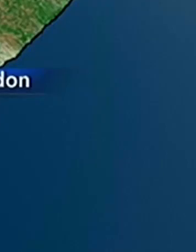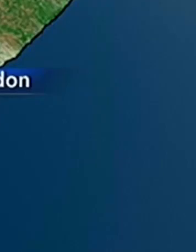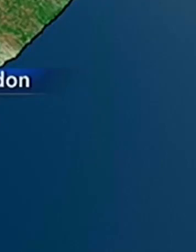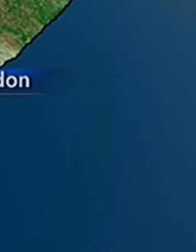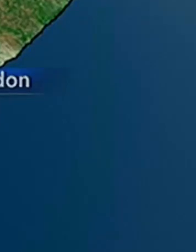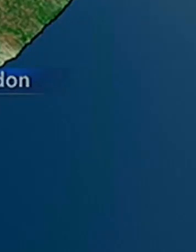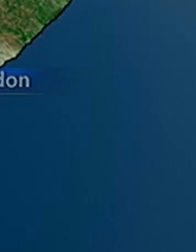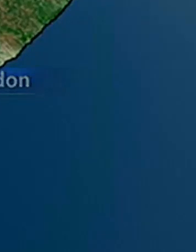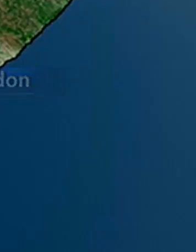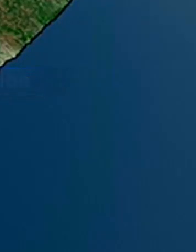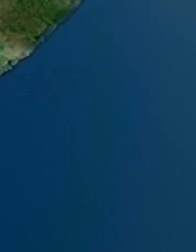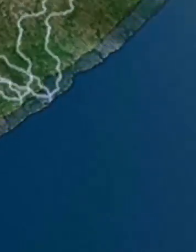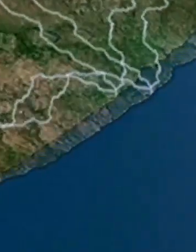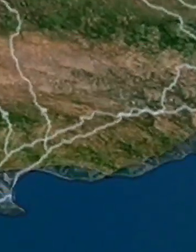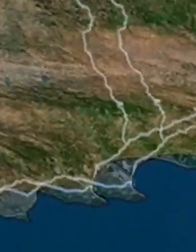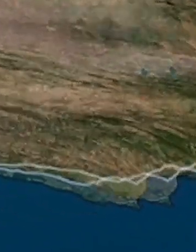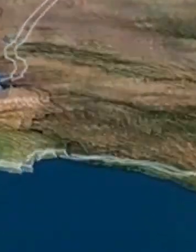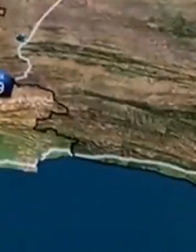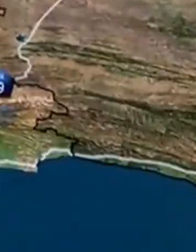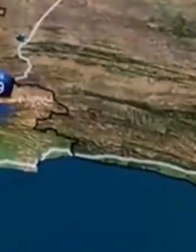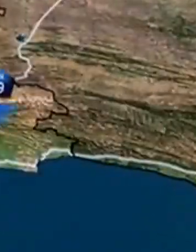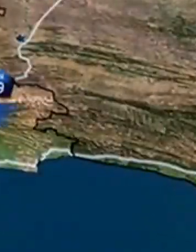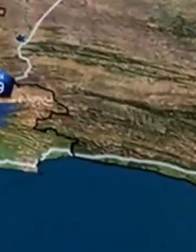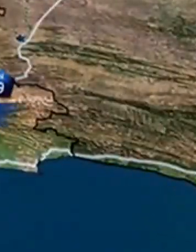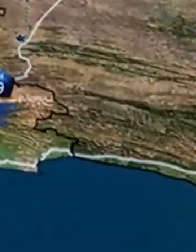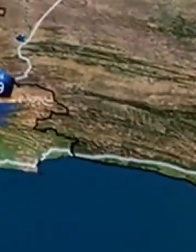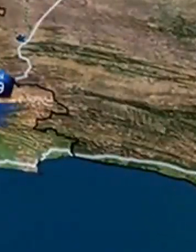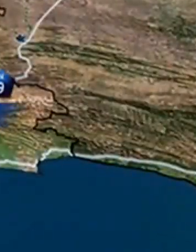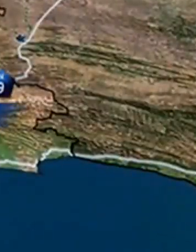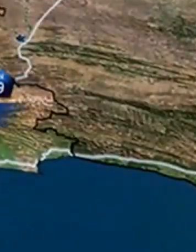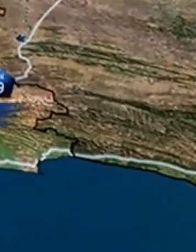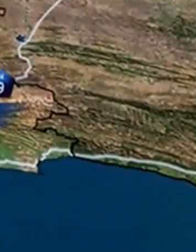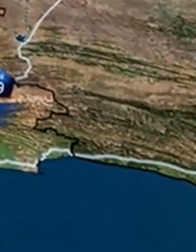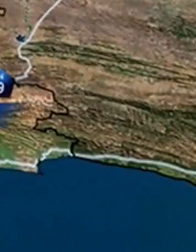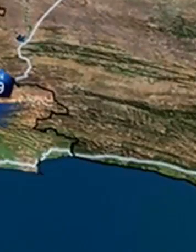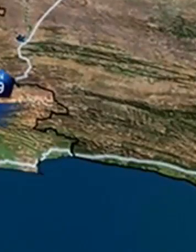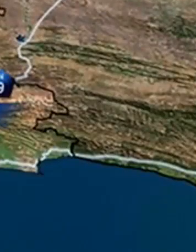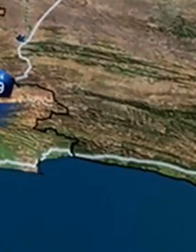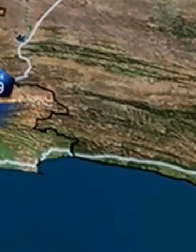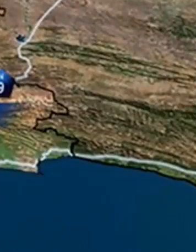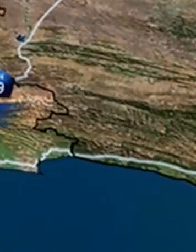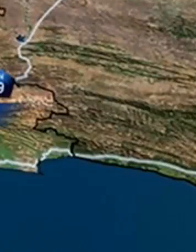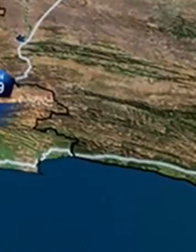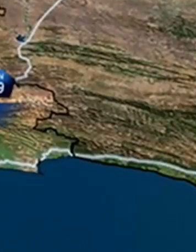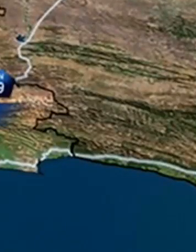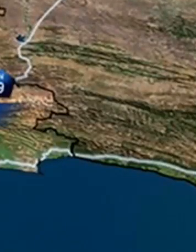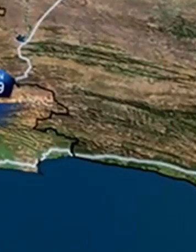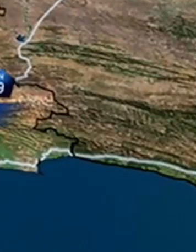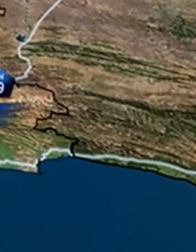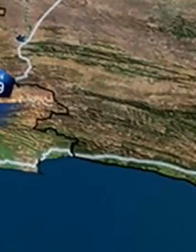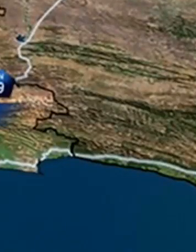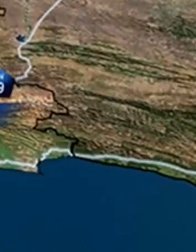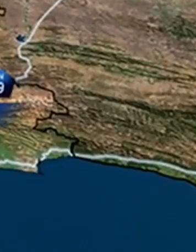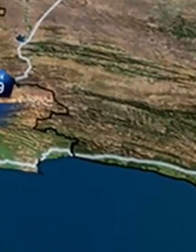kwa Mpumalanga teng Secunda e tle bike me go digata di le 13 mo mosong ka jalo go tle be go thutafetsenyana